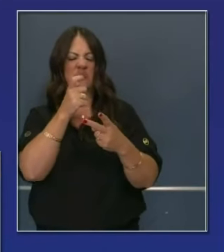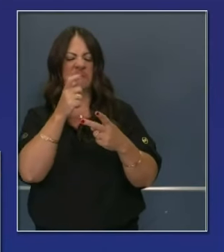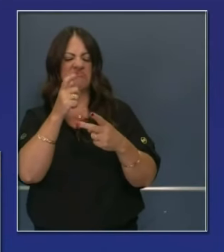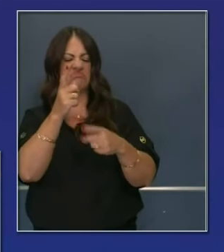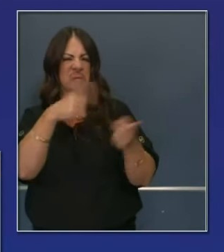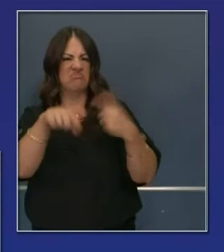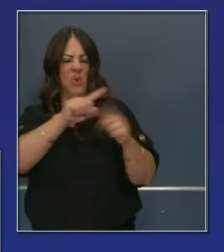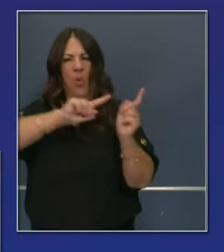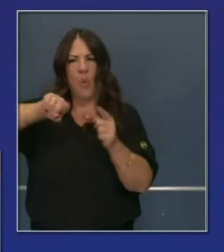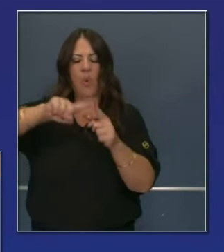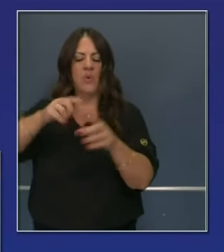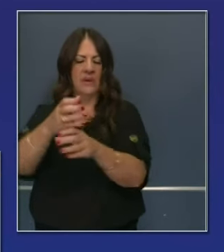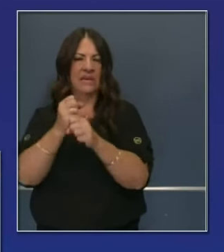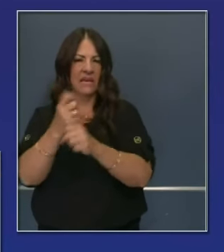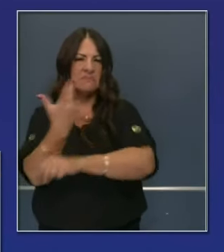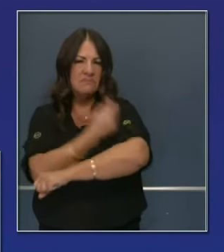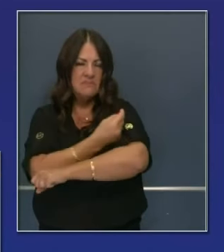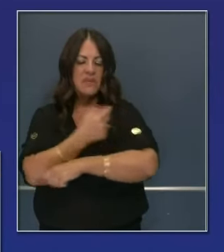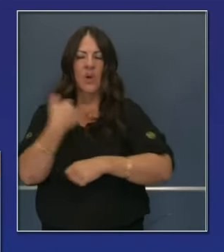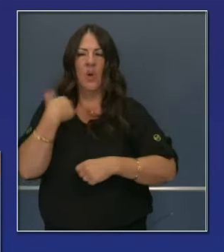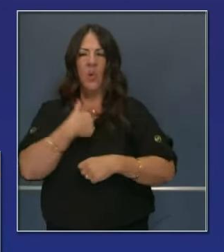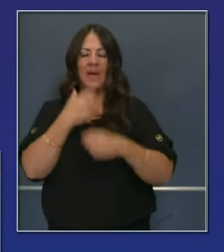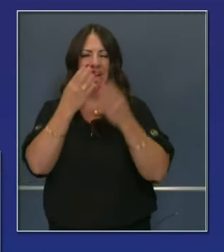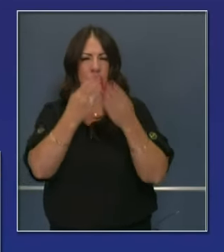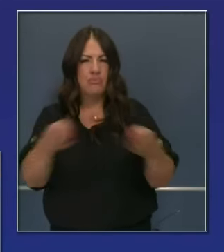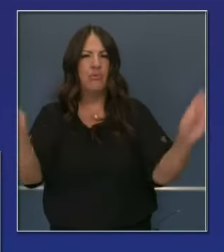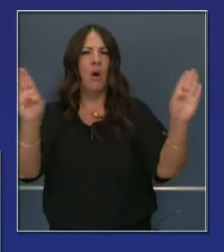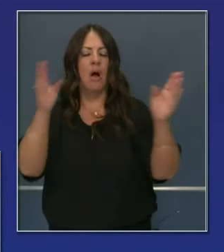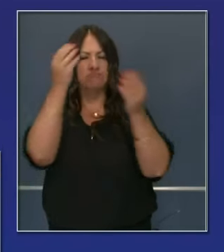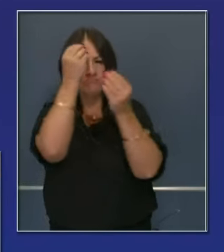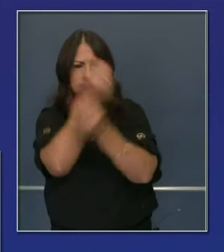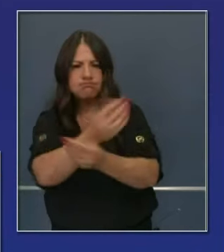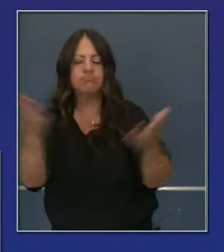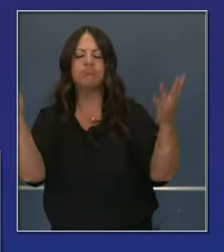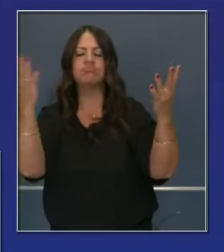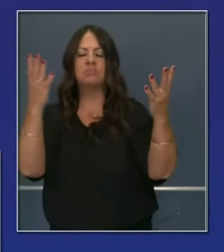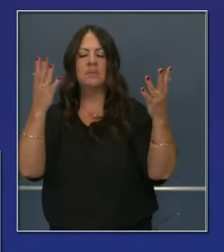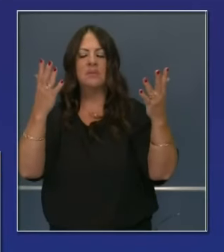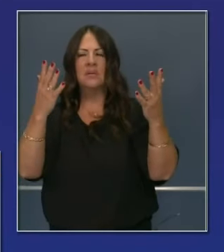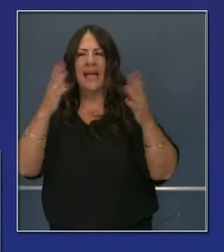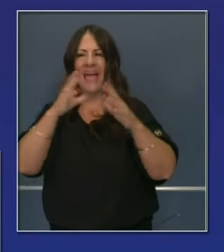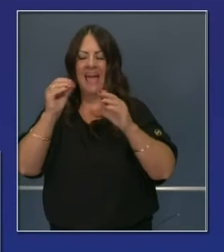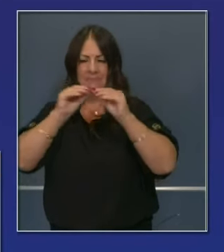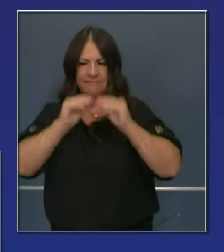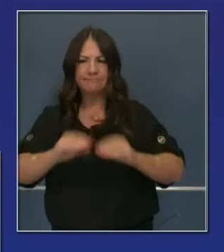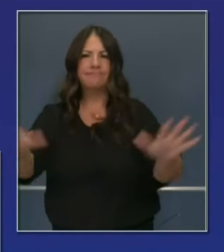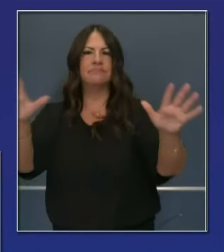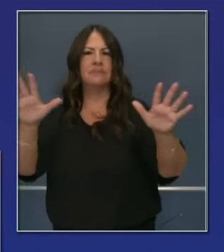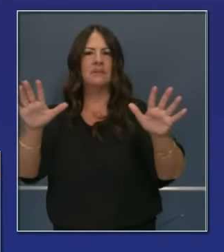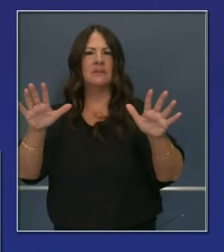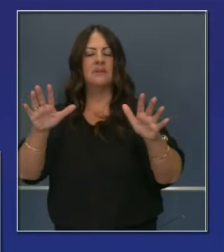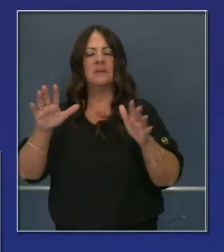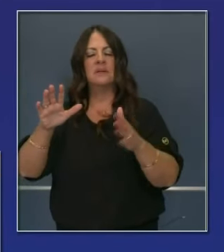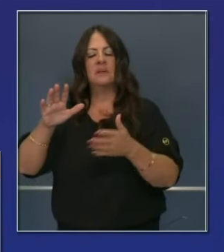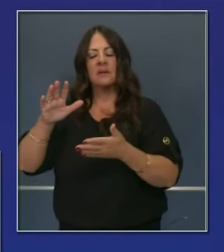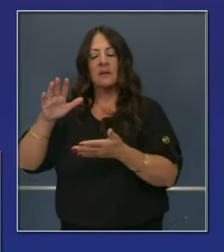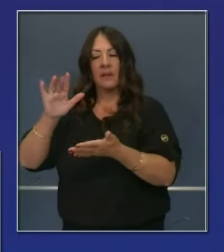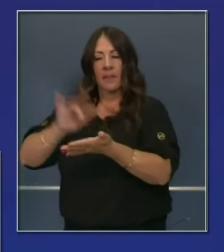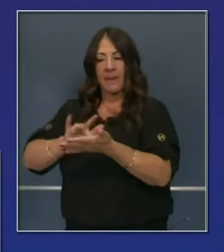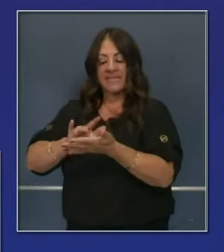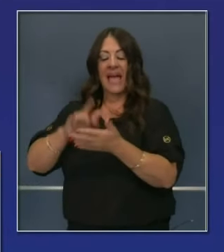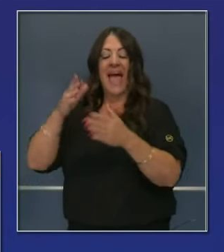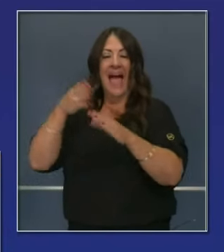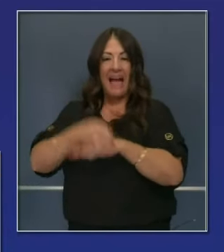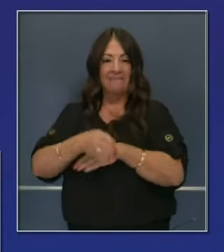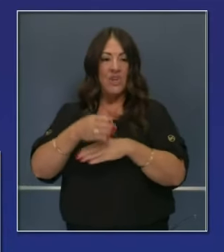and expand our points of access for the distribution of these vaccines to pharmacies as an example, or